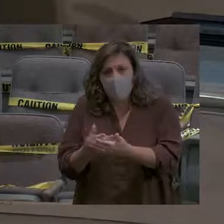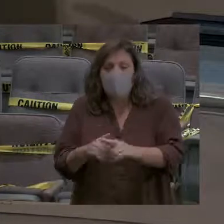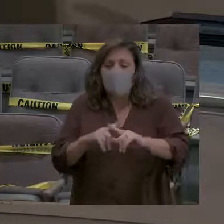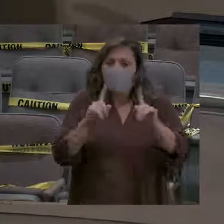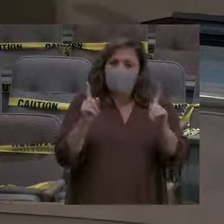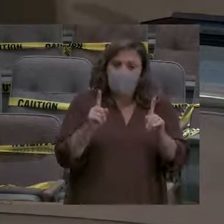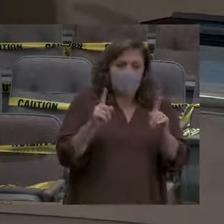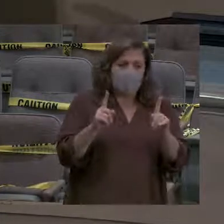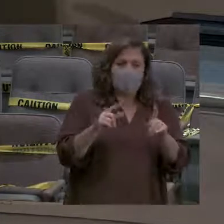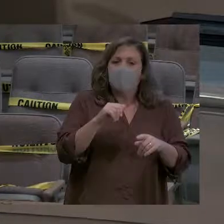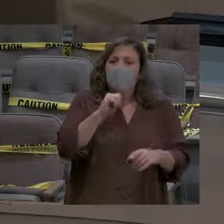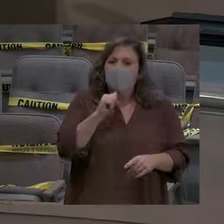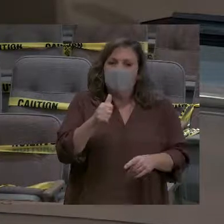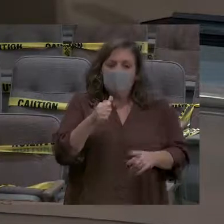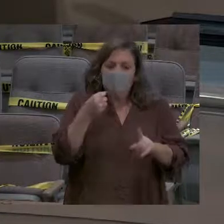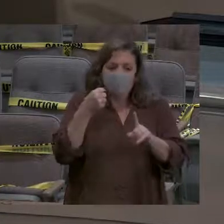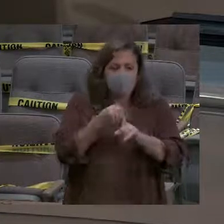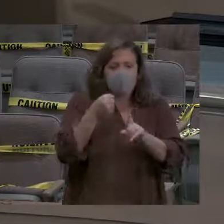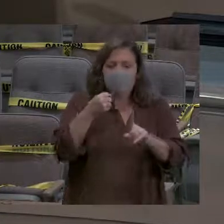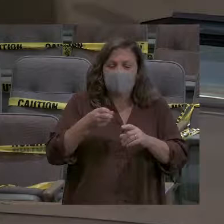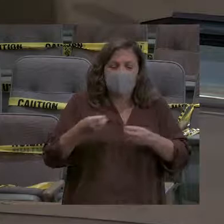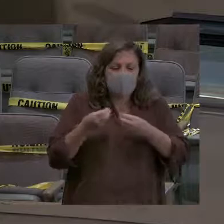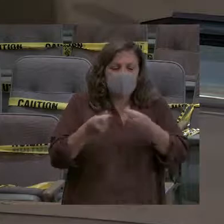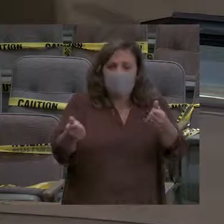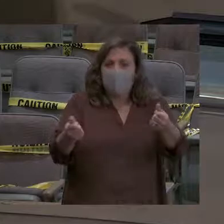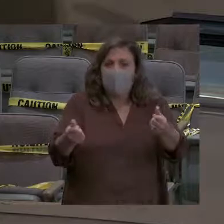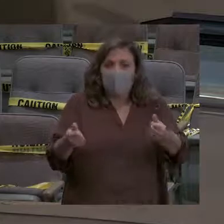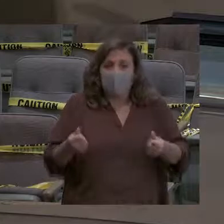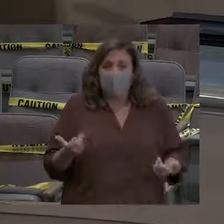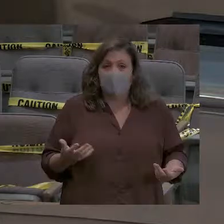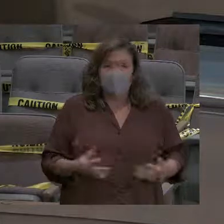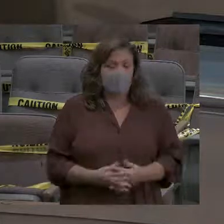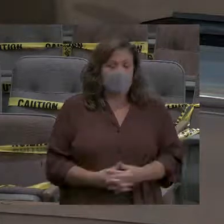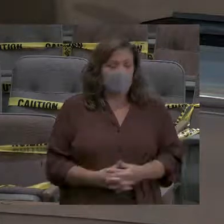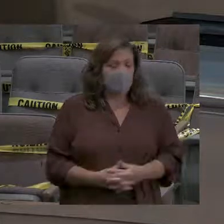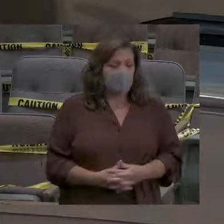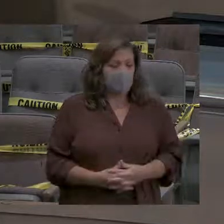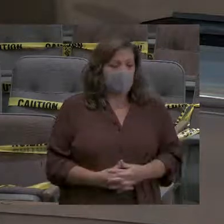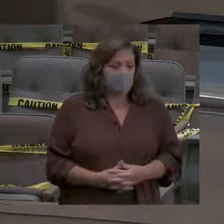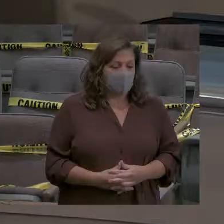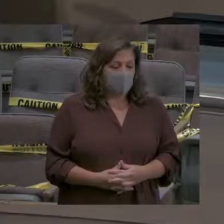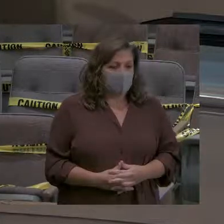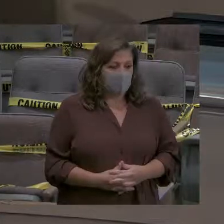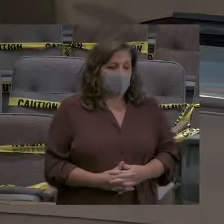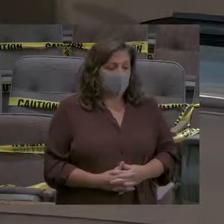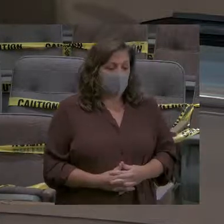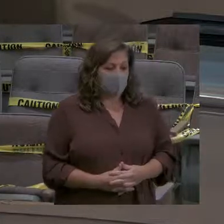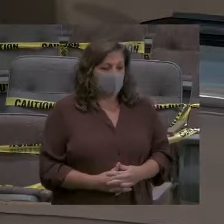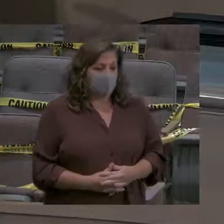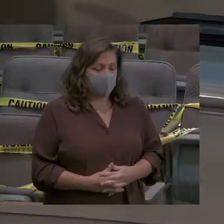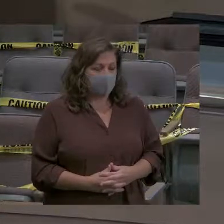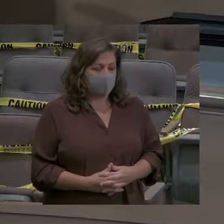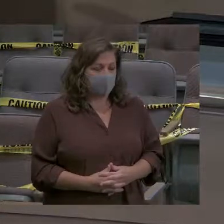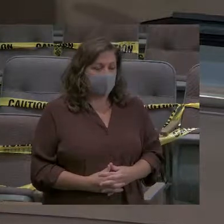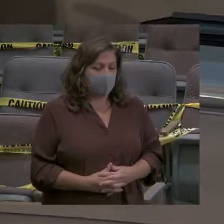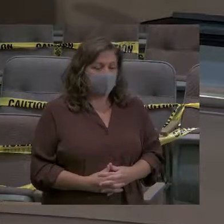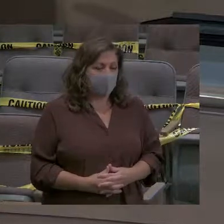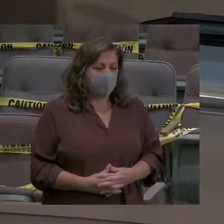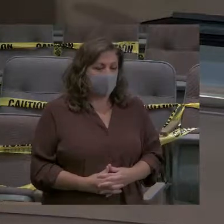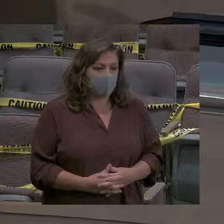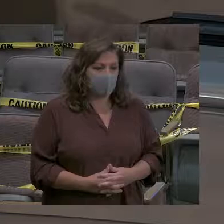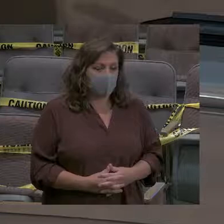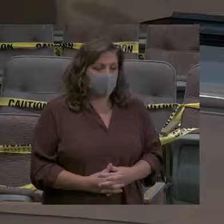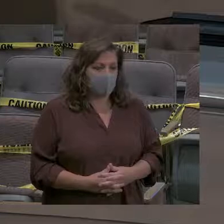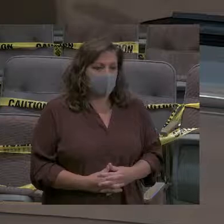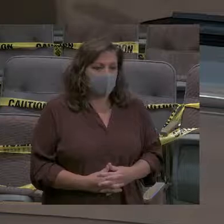is simply not a cure-all at this point. I still maintain our best hope